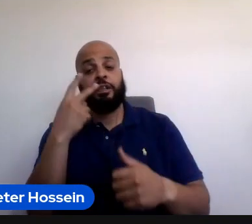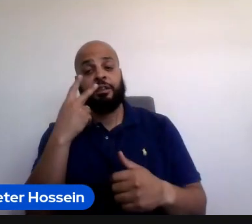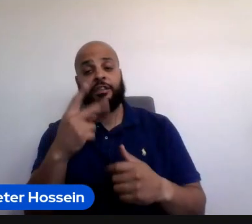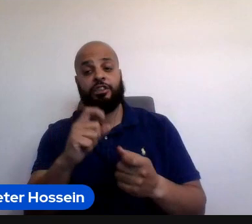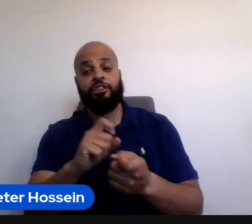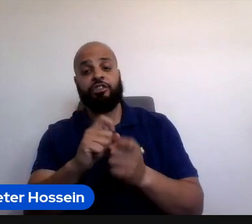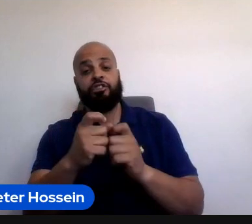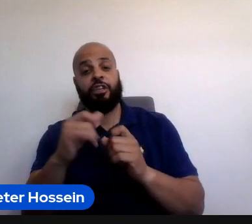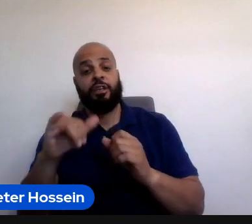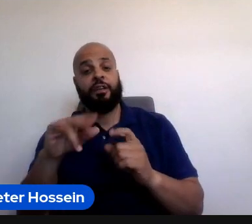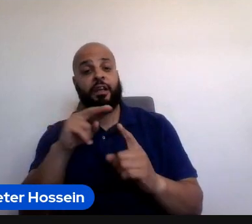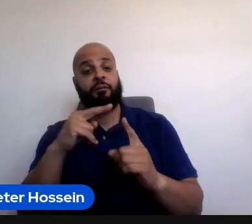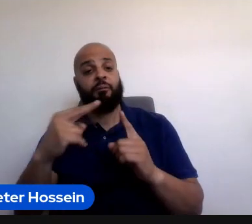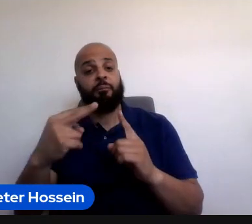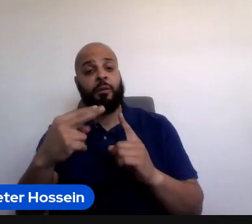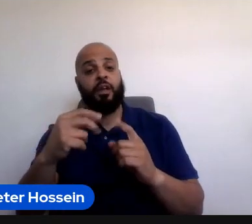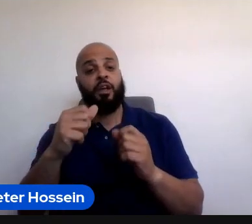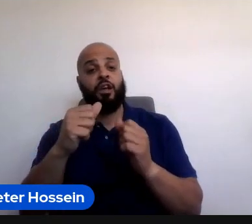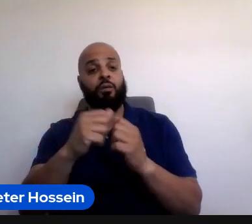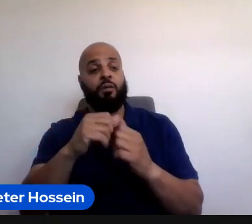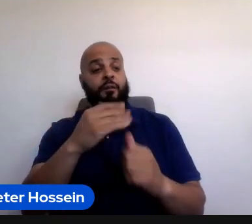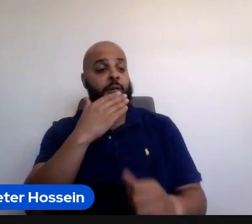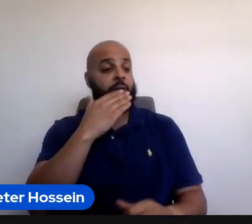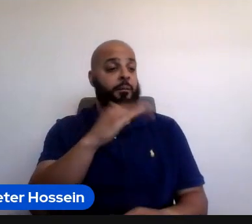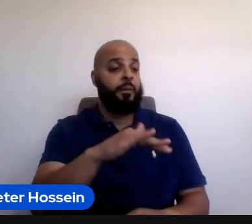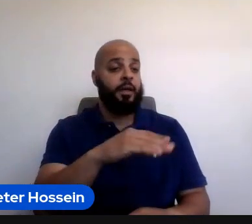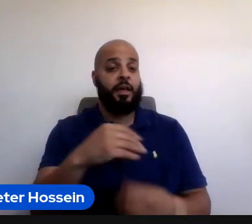paradigm of fat being bad in health?